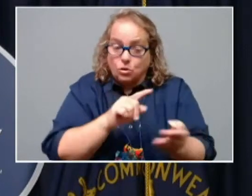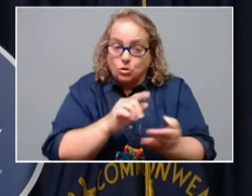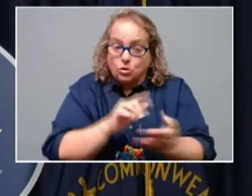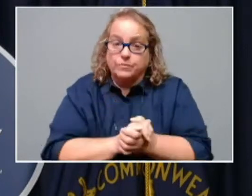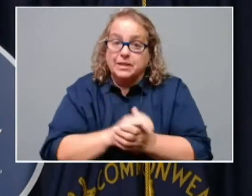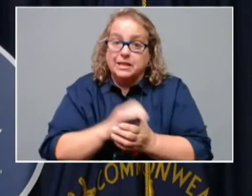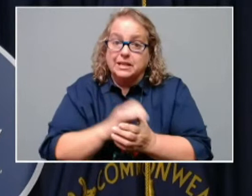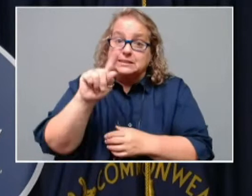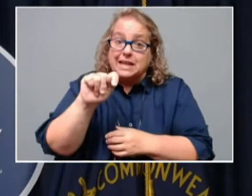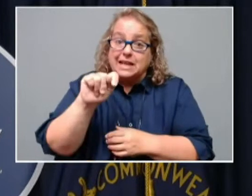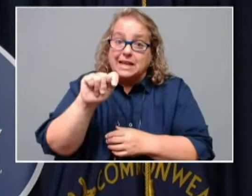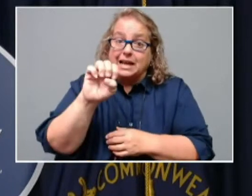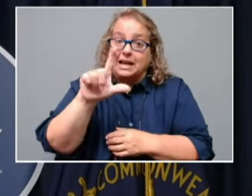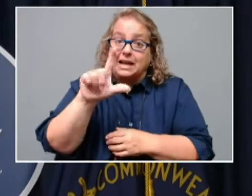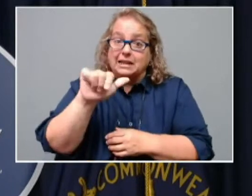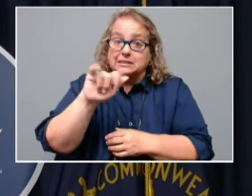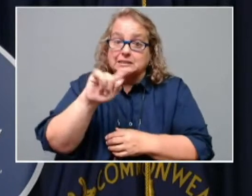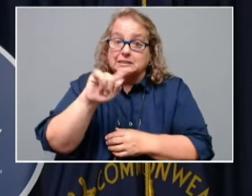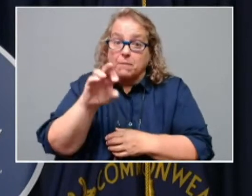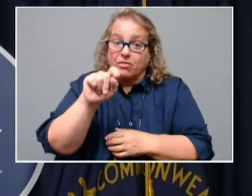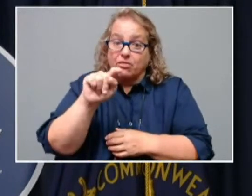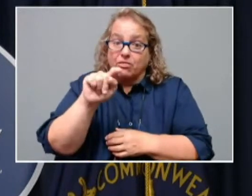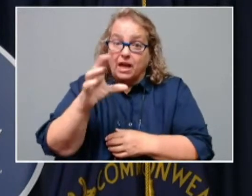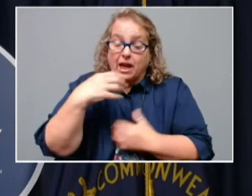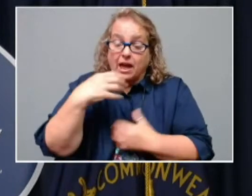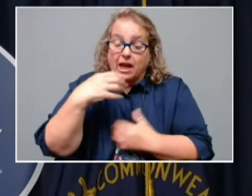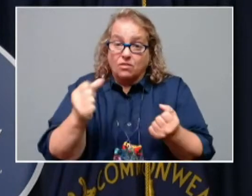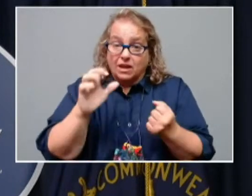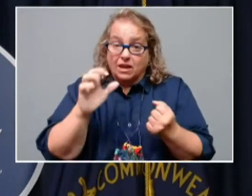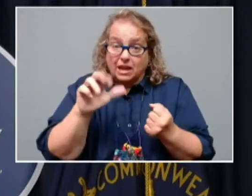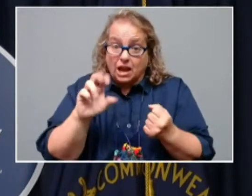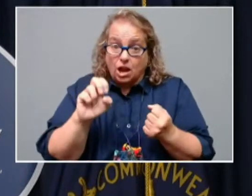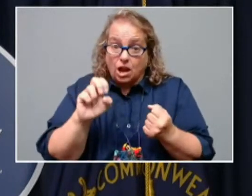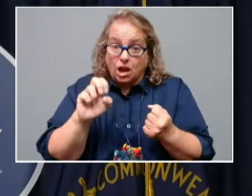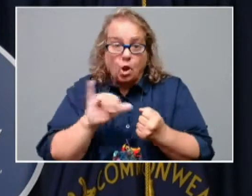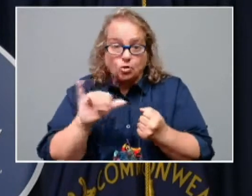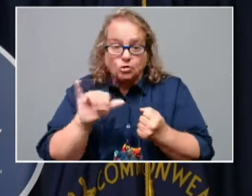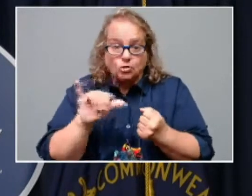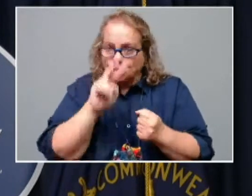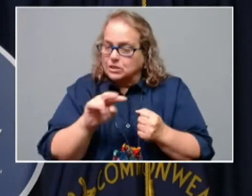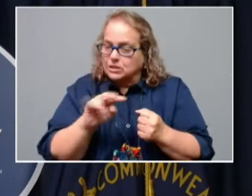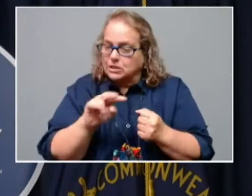Healthcare also looking at the same.